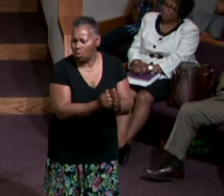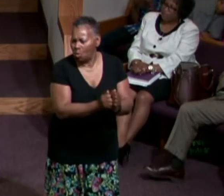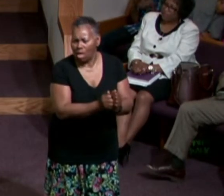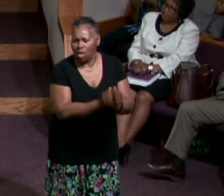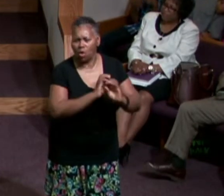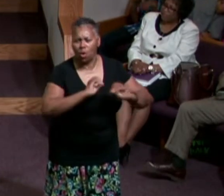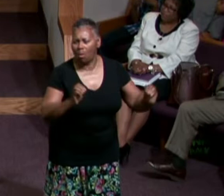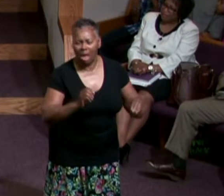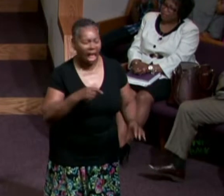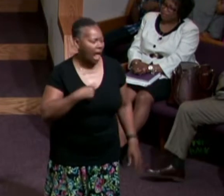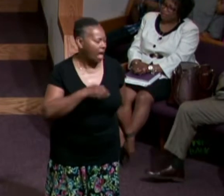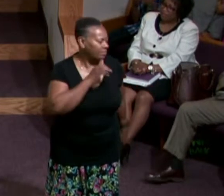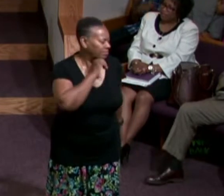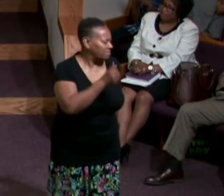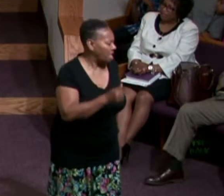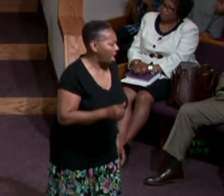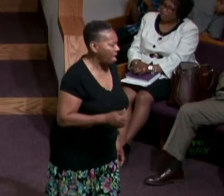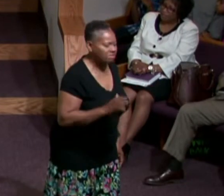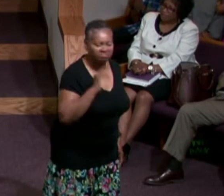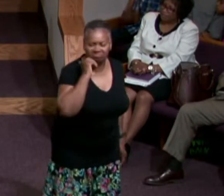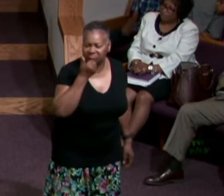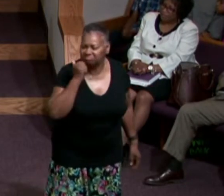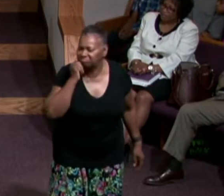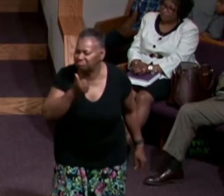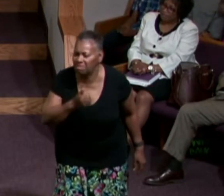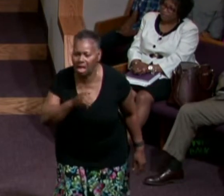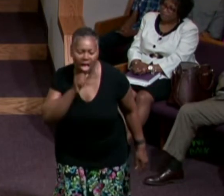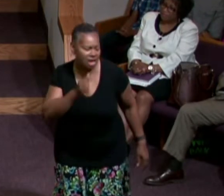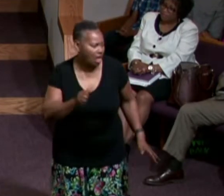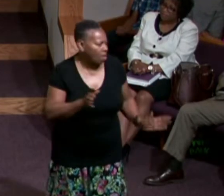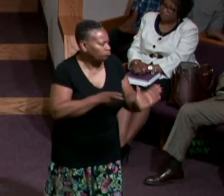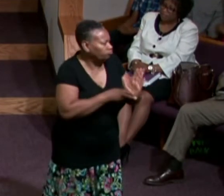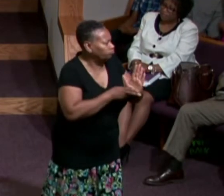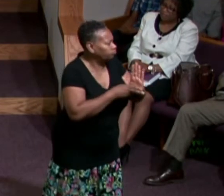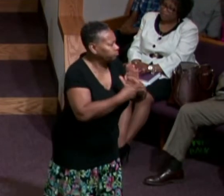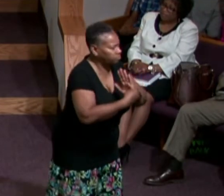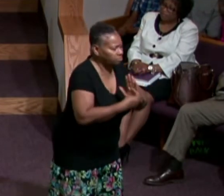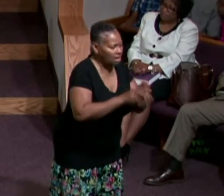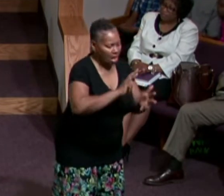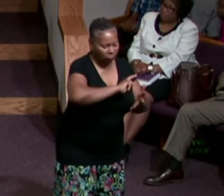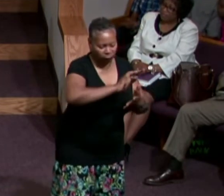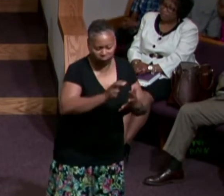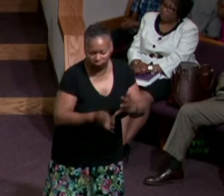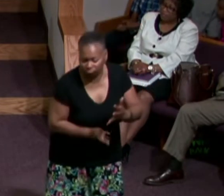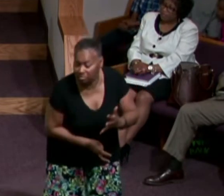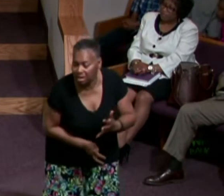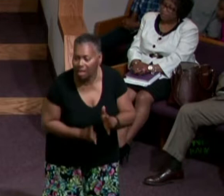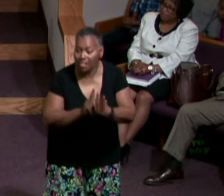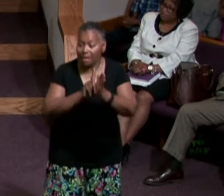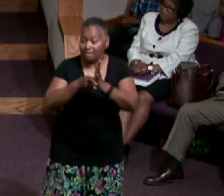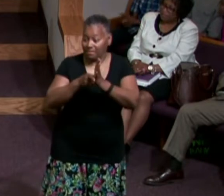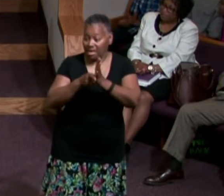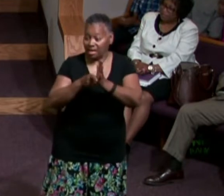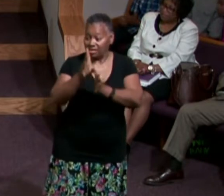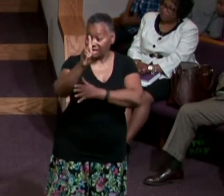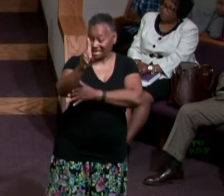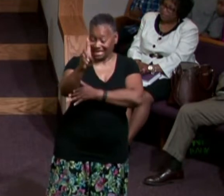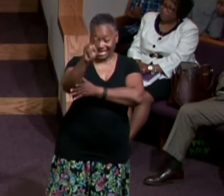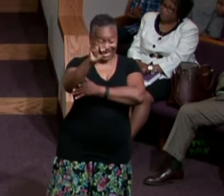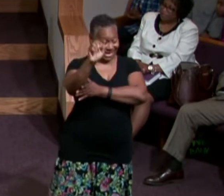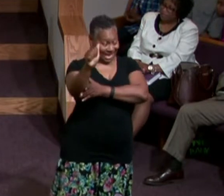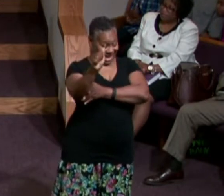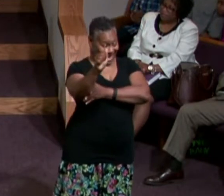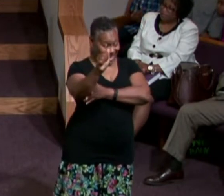I ain't no trick. I ain't been hoeing around. And then the minute the DNA results